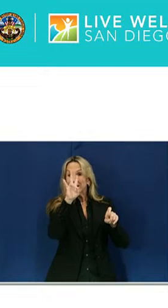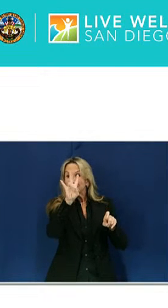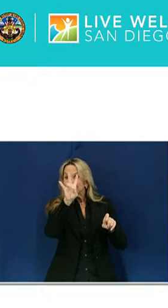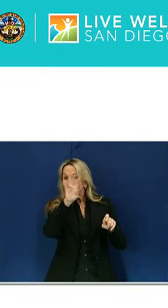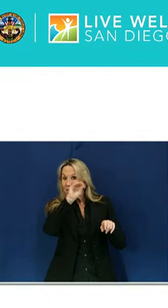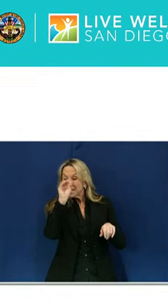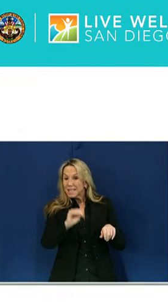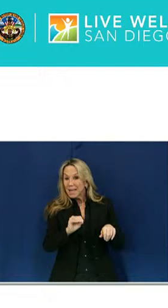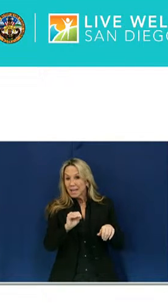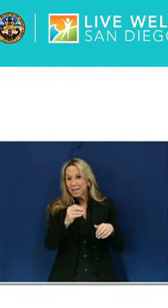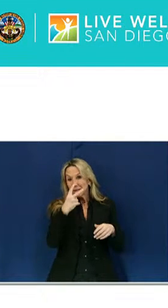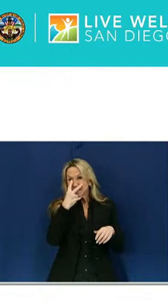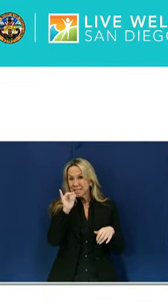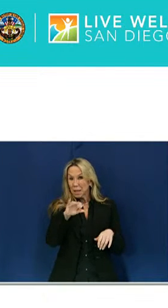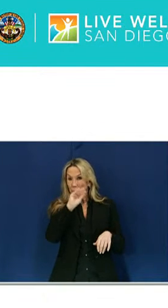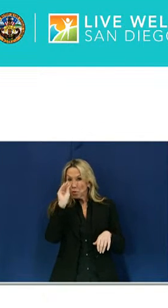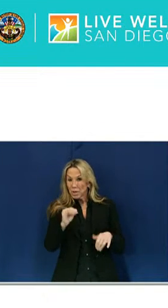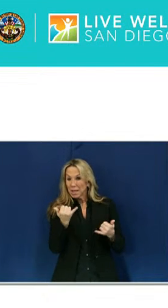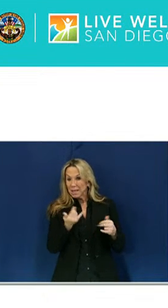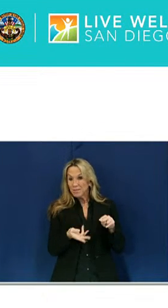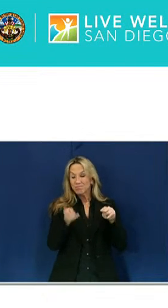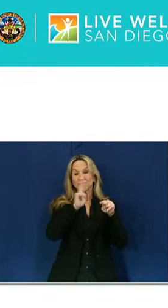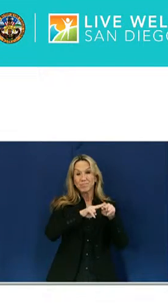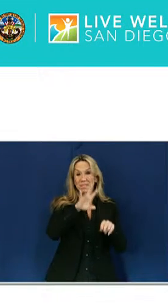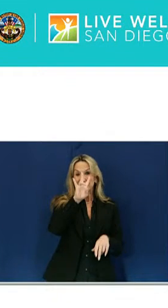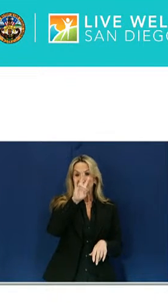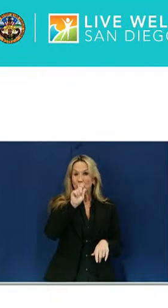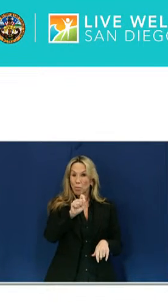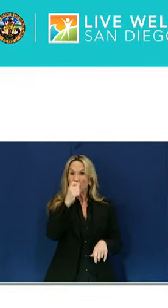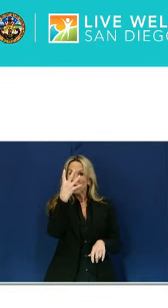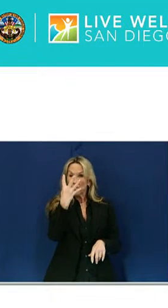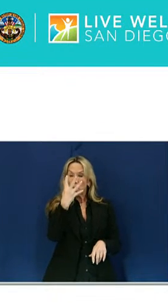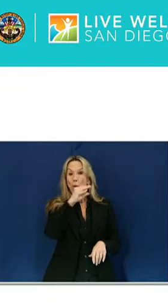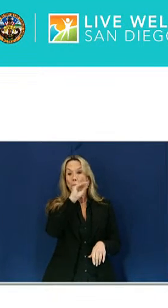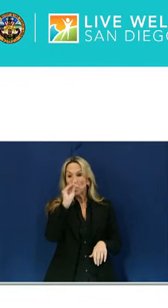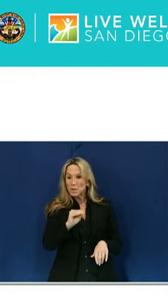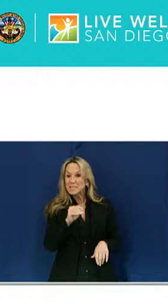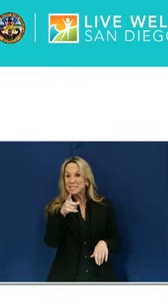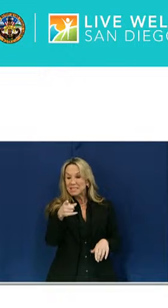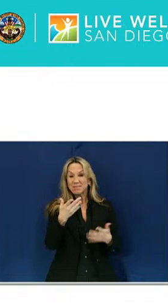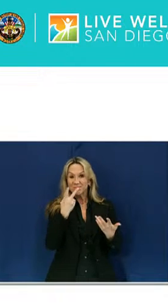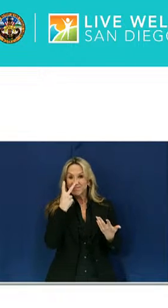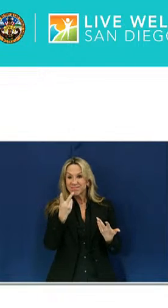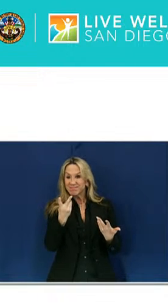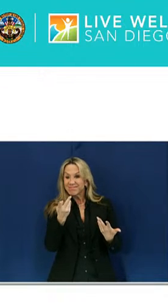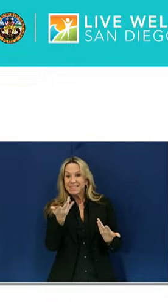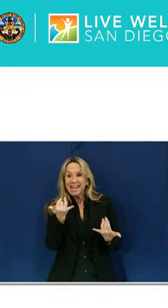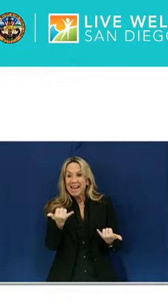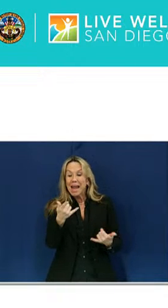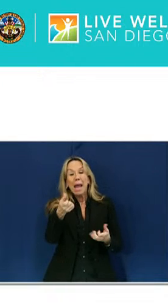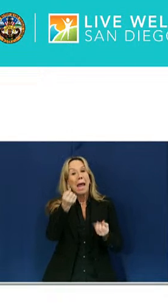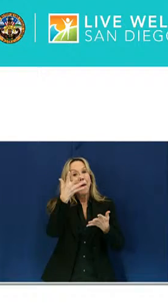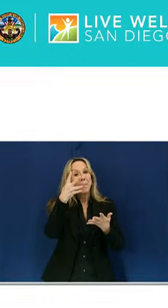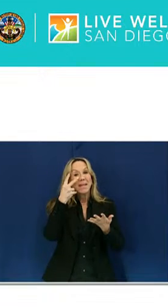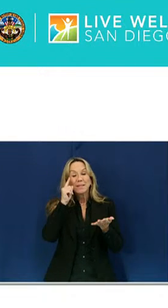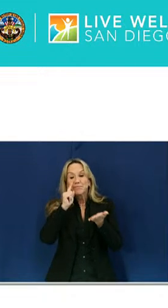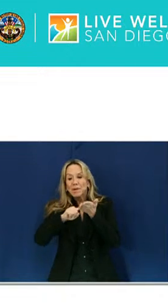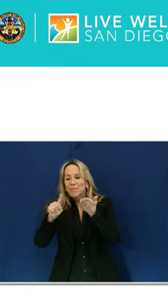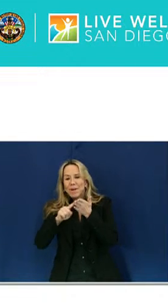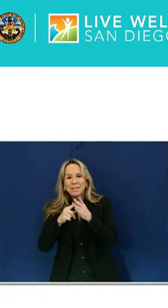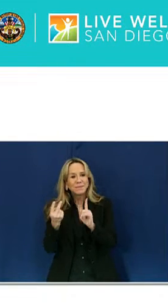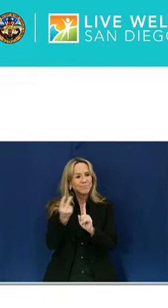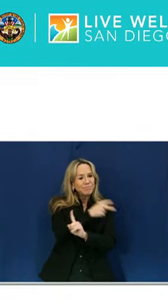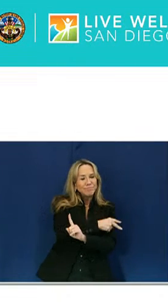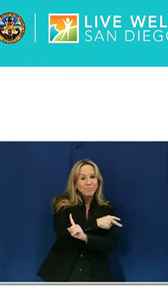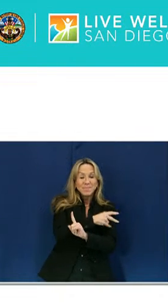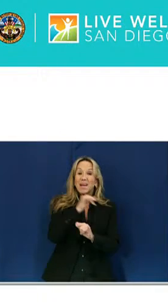of positive new cases now 7.4%. Total tests performed over 2 million. Case investigations, they continue to be